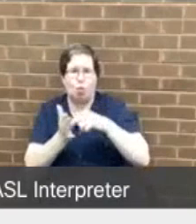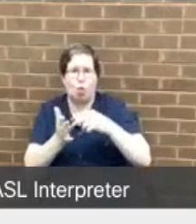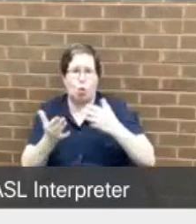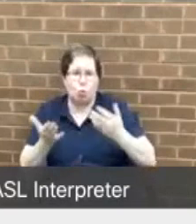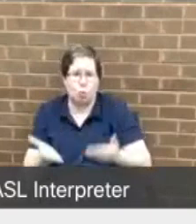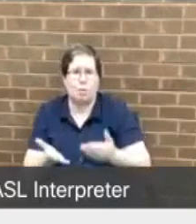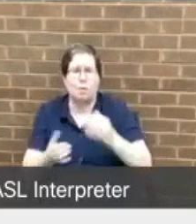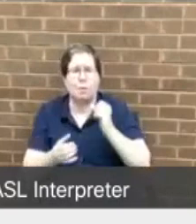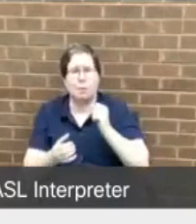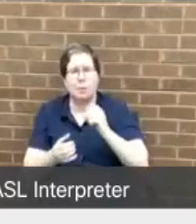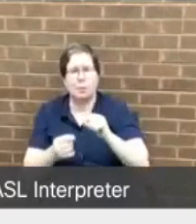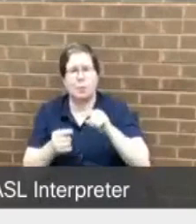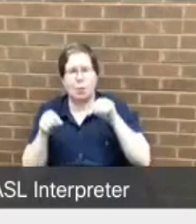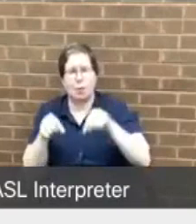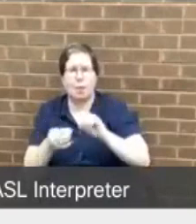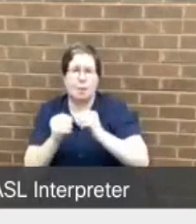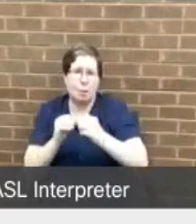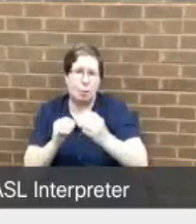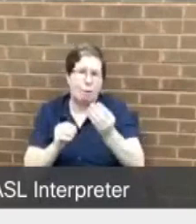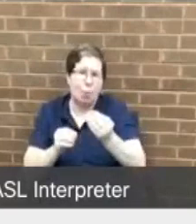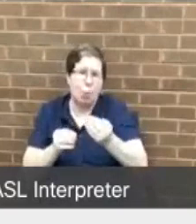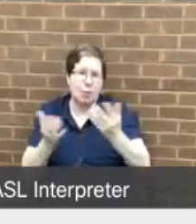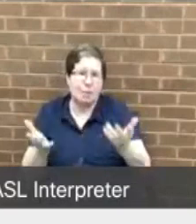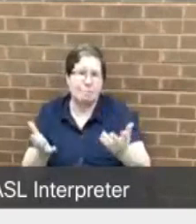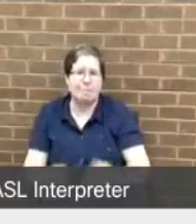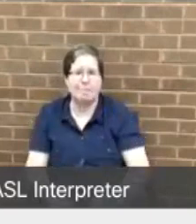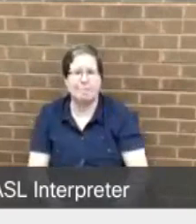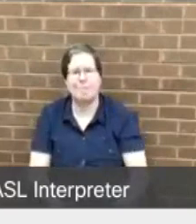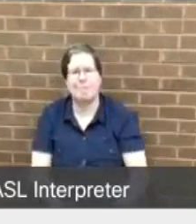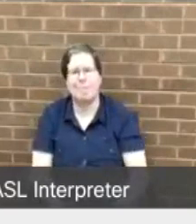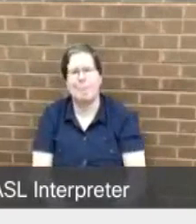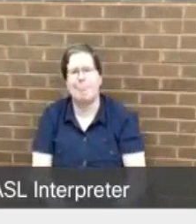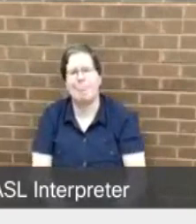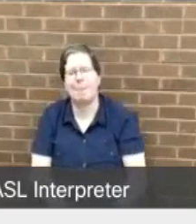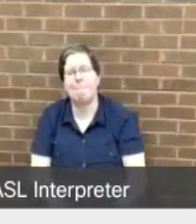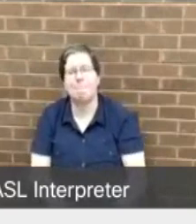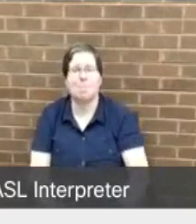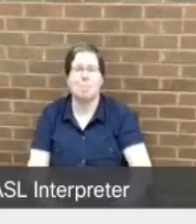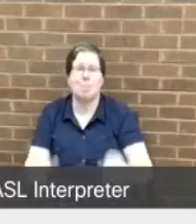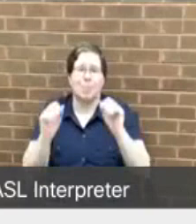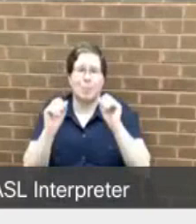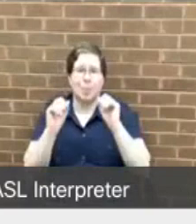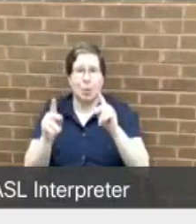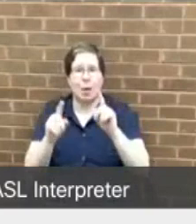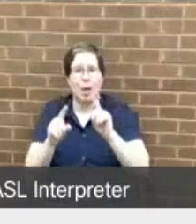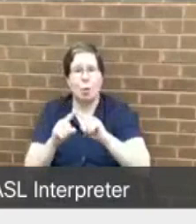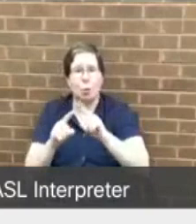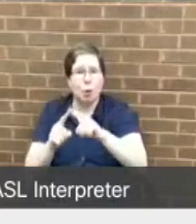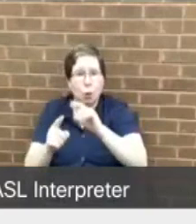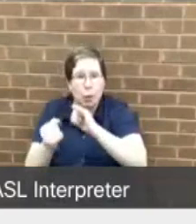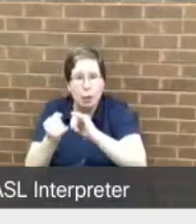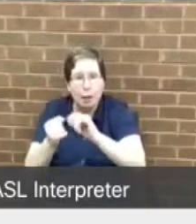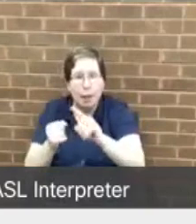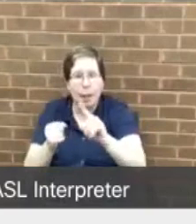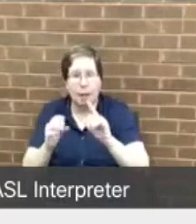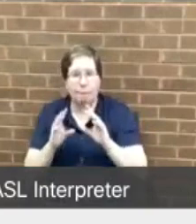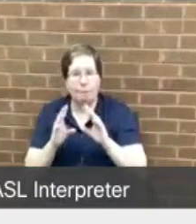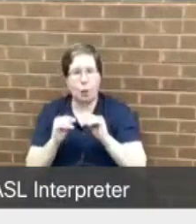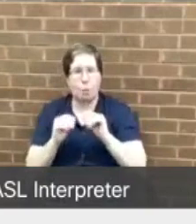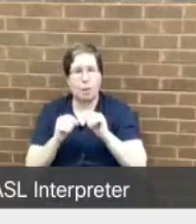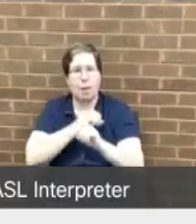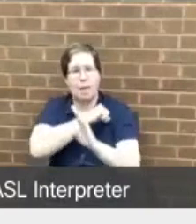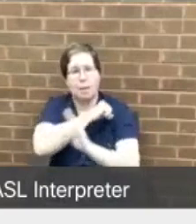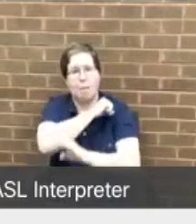So we're in number 14 now. All right. Well, when you get to the end of all your meetings this fall,